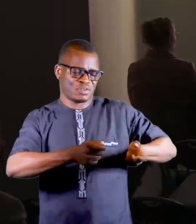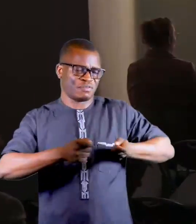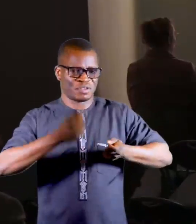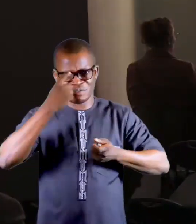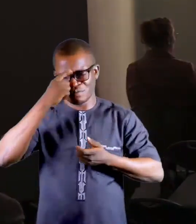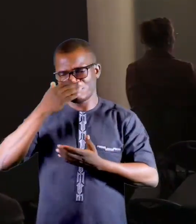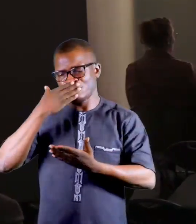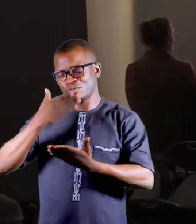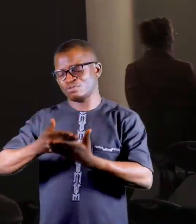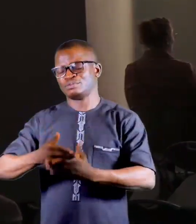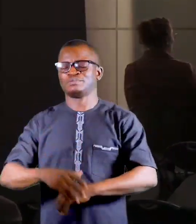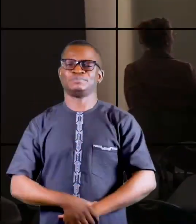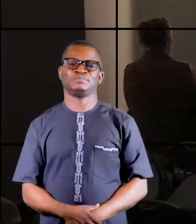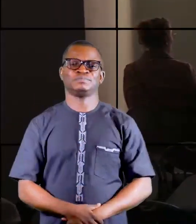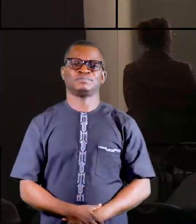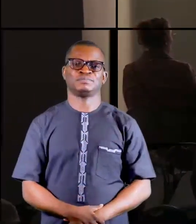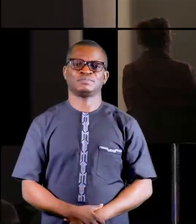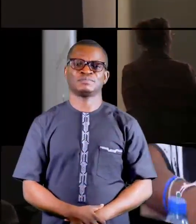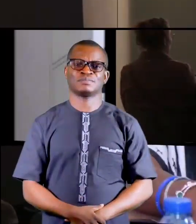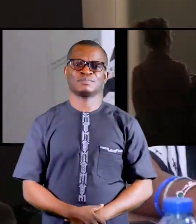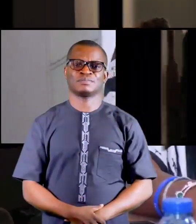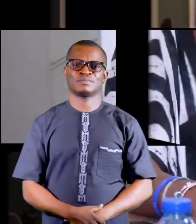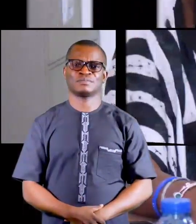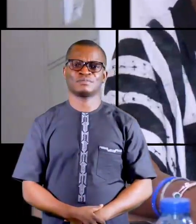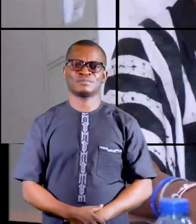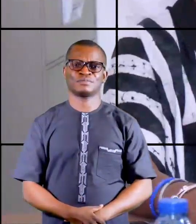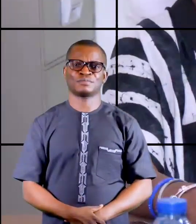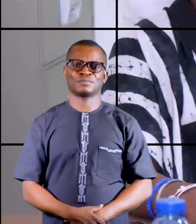human trafficking for good.